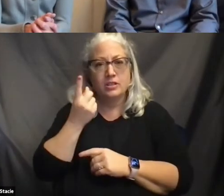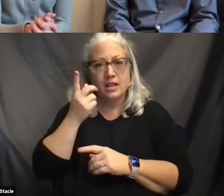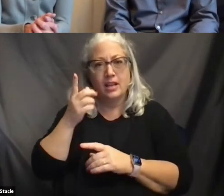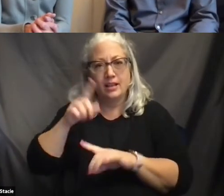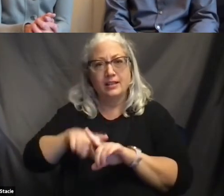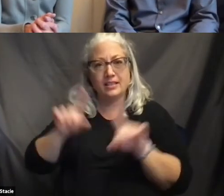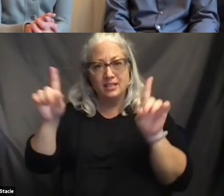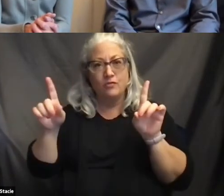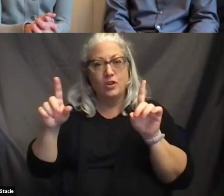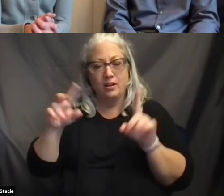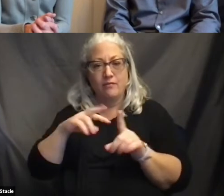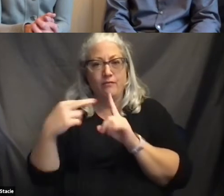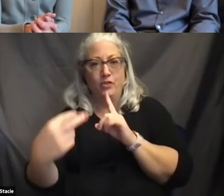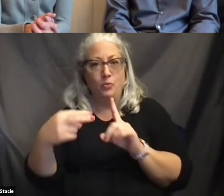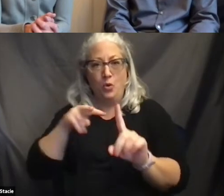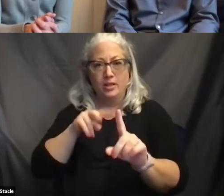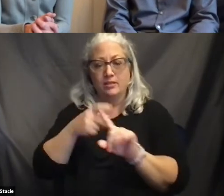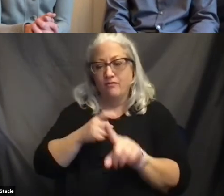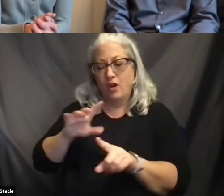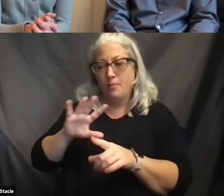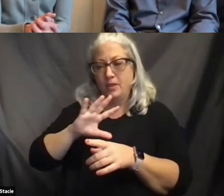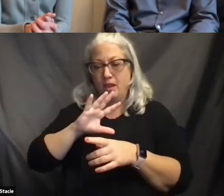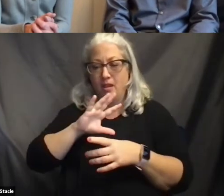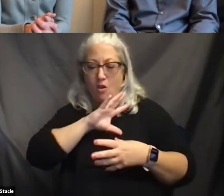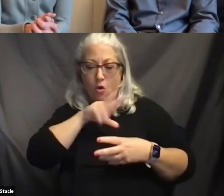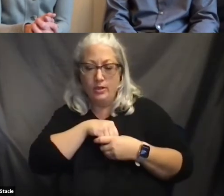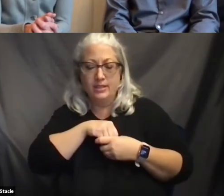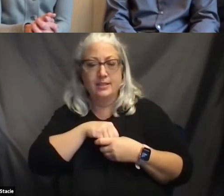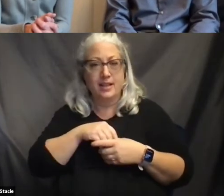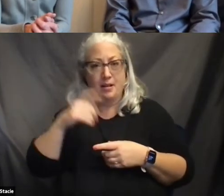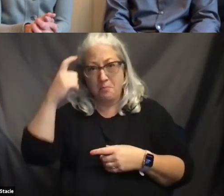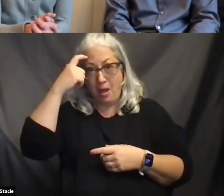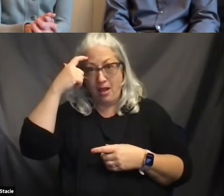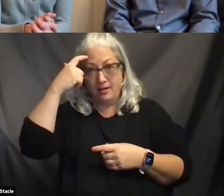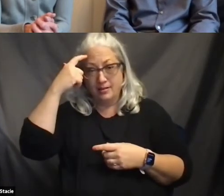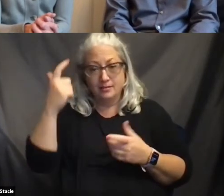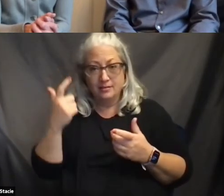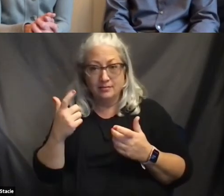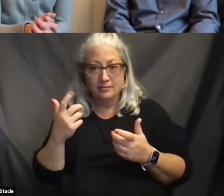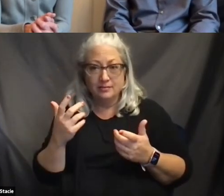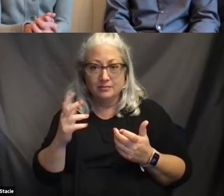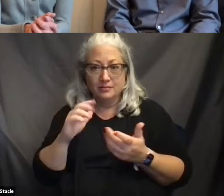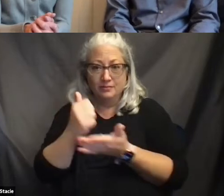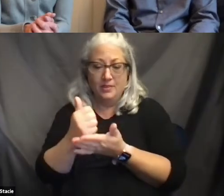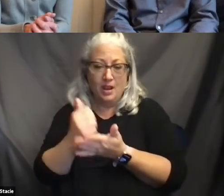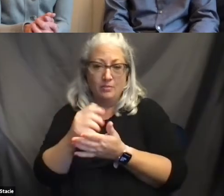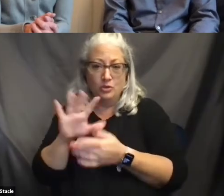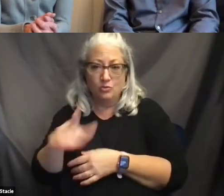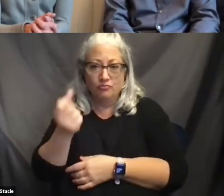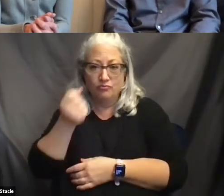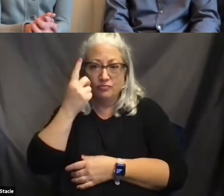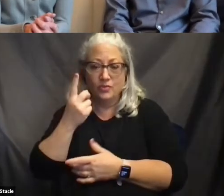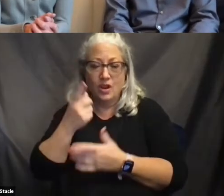the autistic mind kind of helps you understand, you know, what they're going through